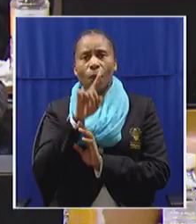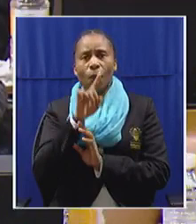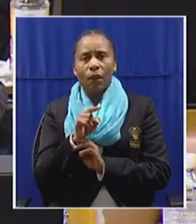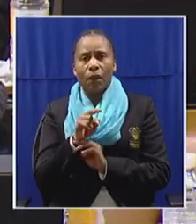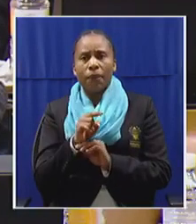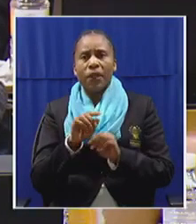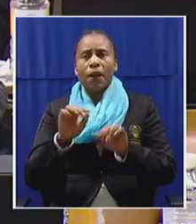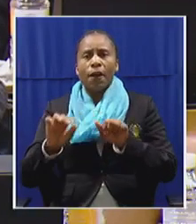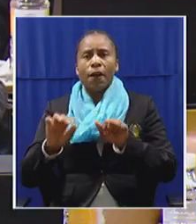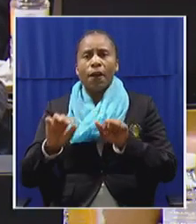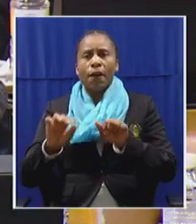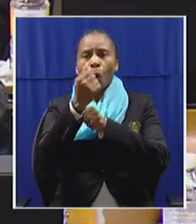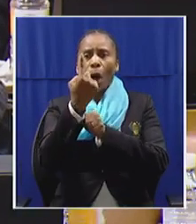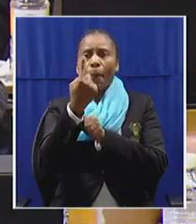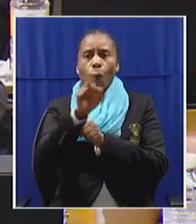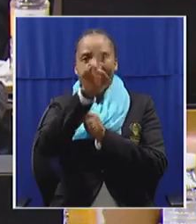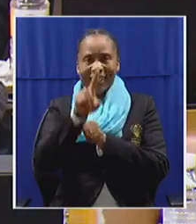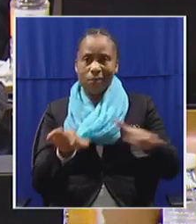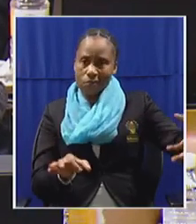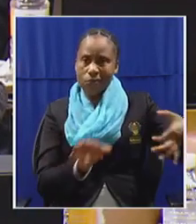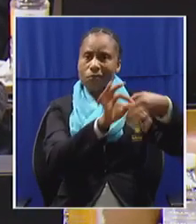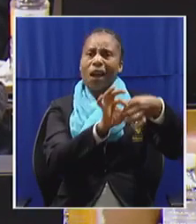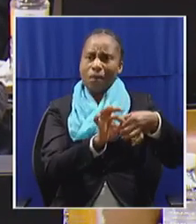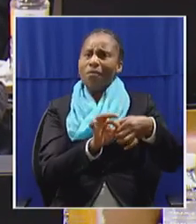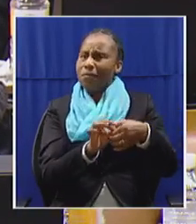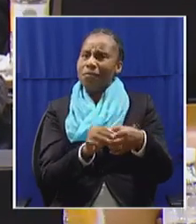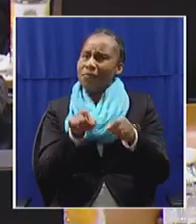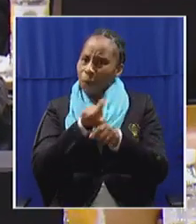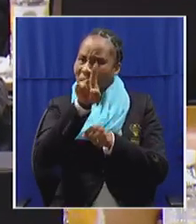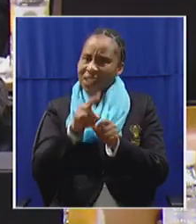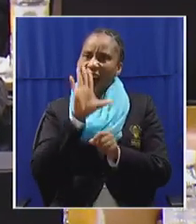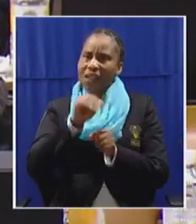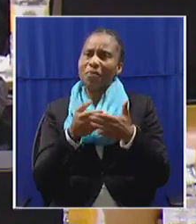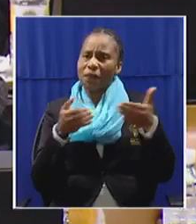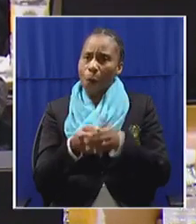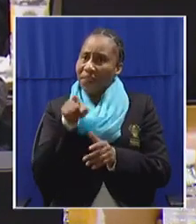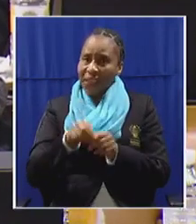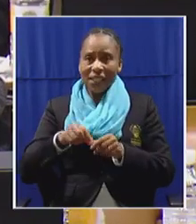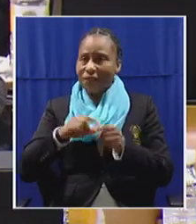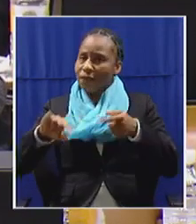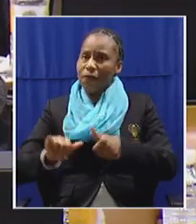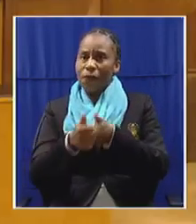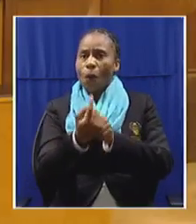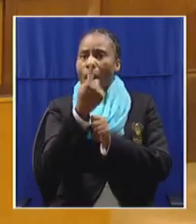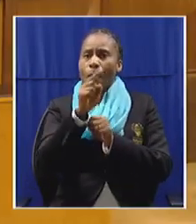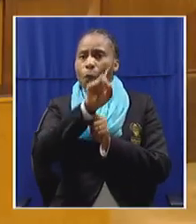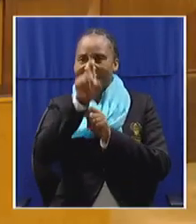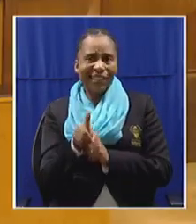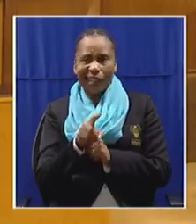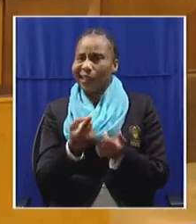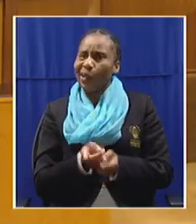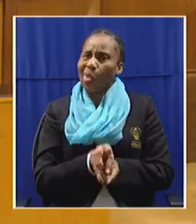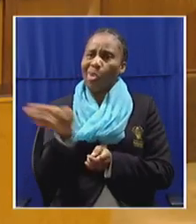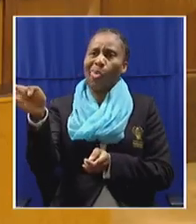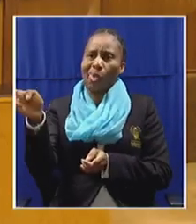to the original question. The question asked is a new question altogether. Thank you, Chair. Can I rule on this?